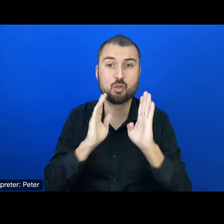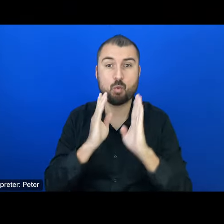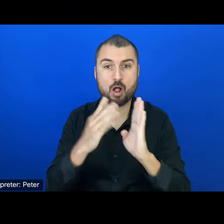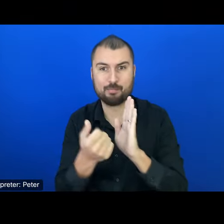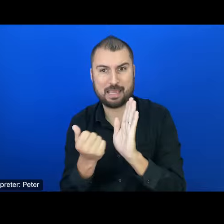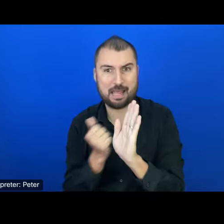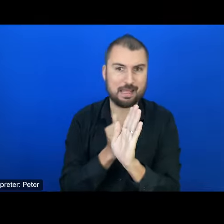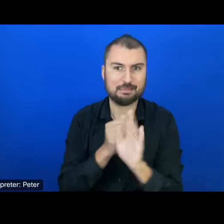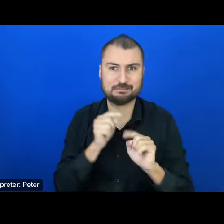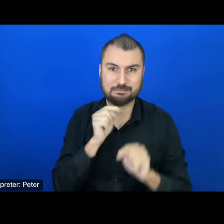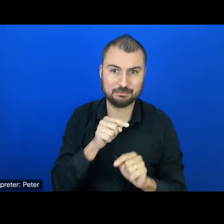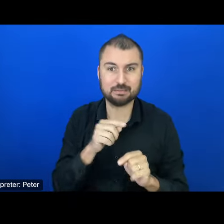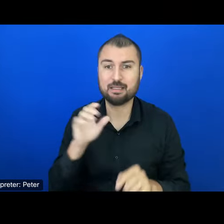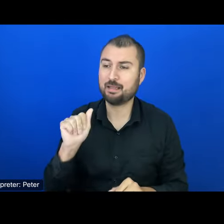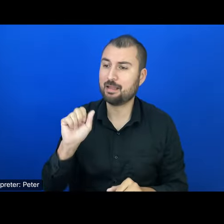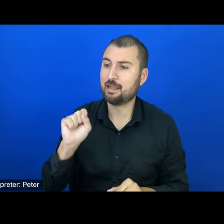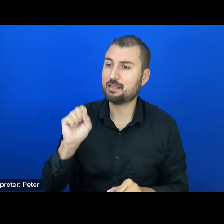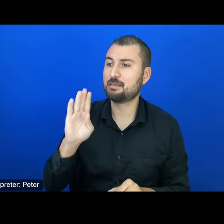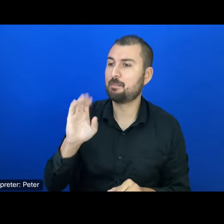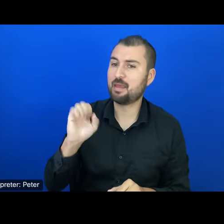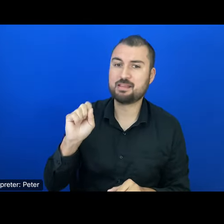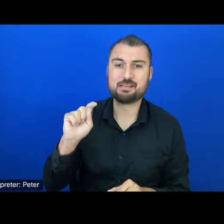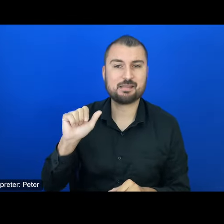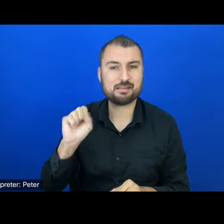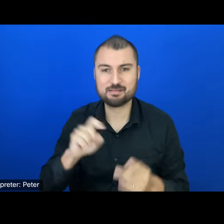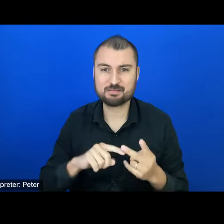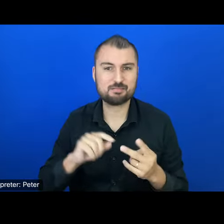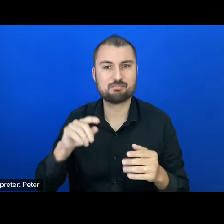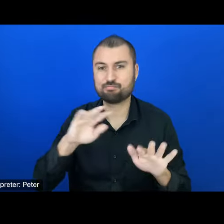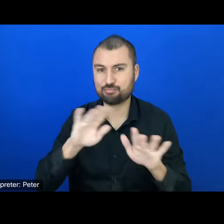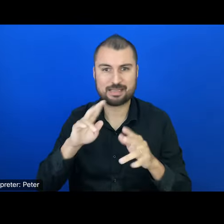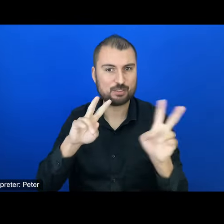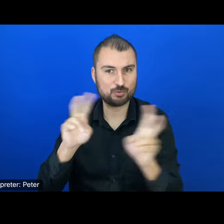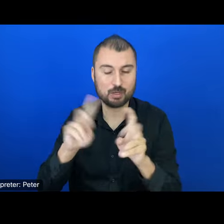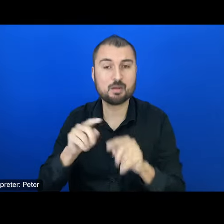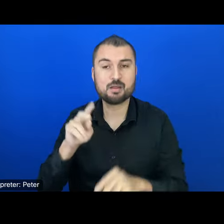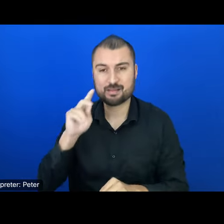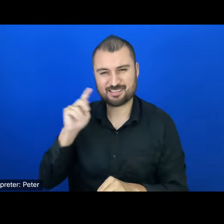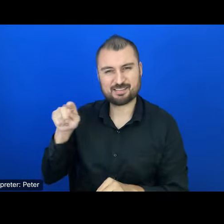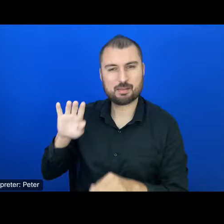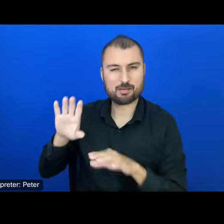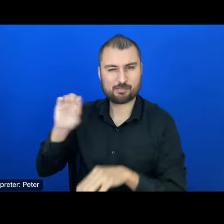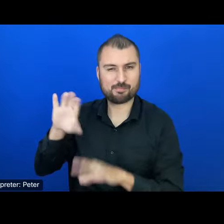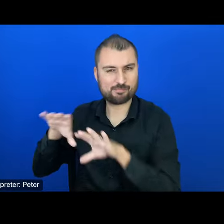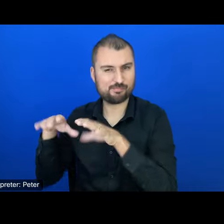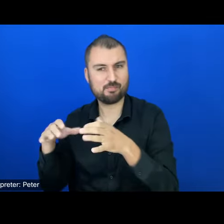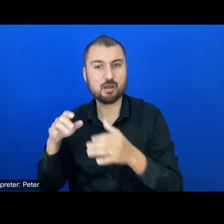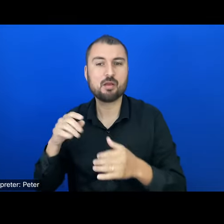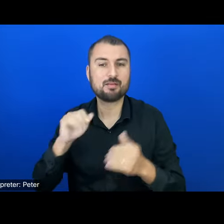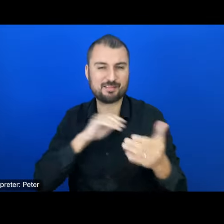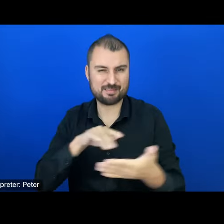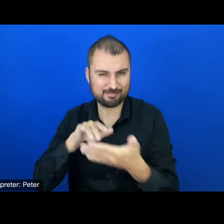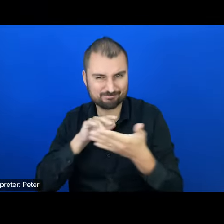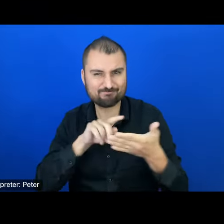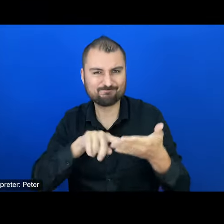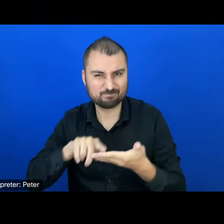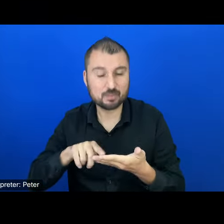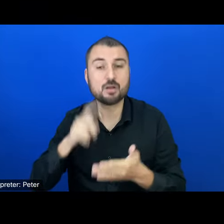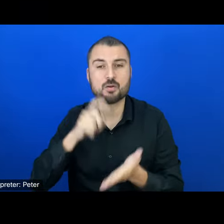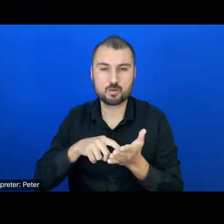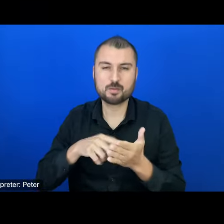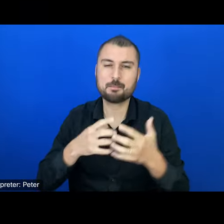asbestos or PCB issues. The Carter Global Lee study also identified